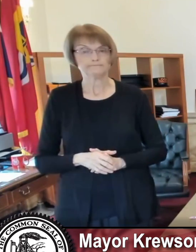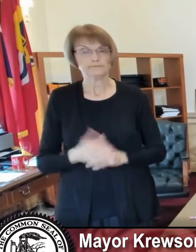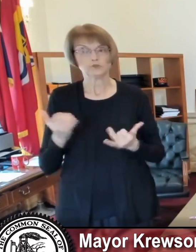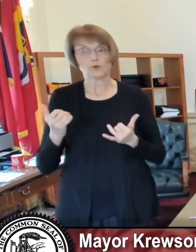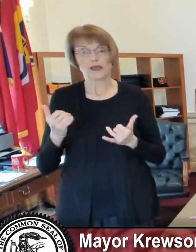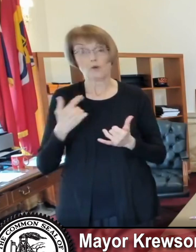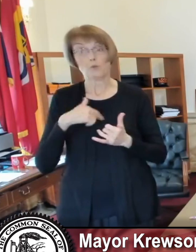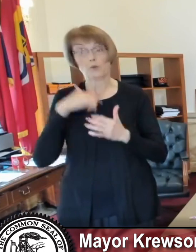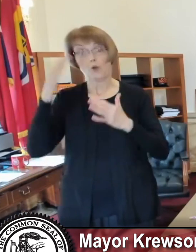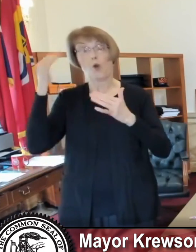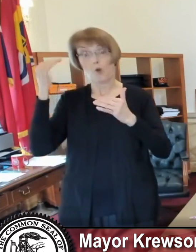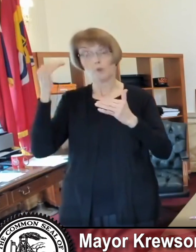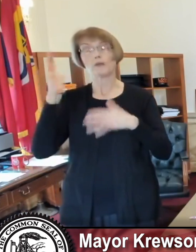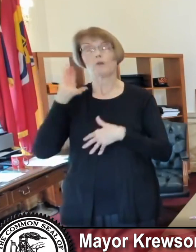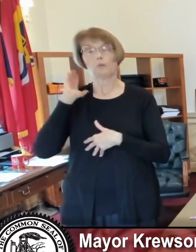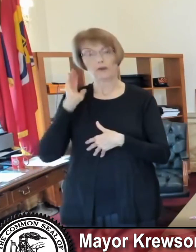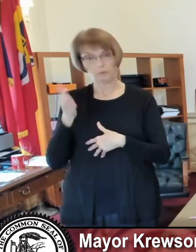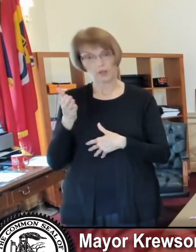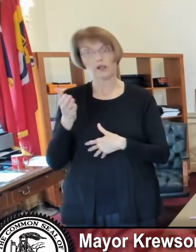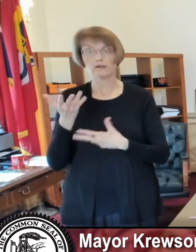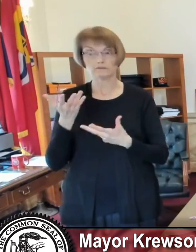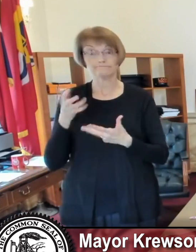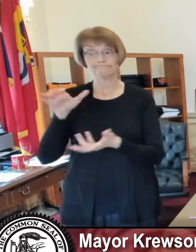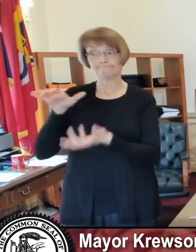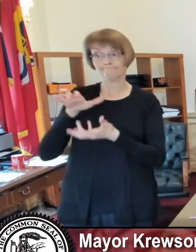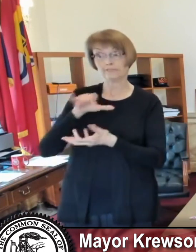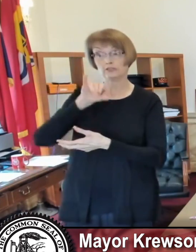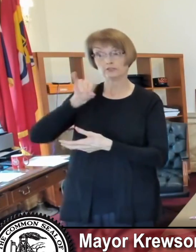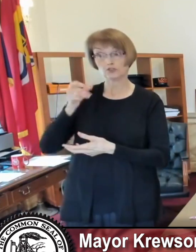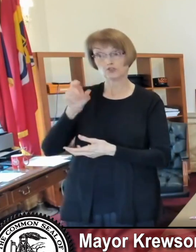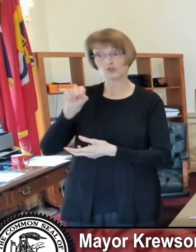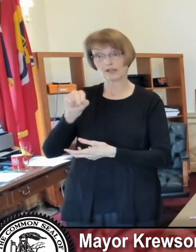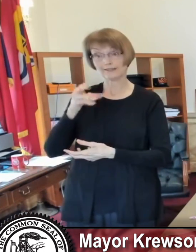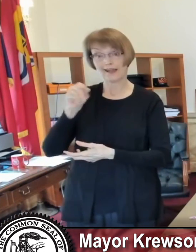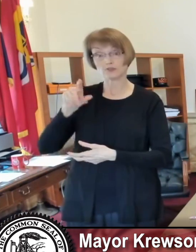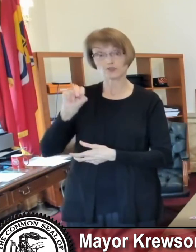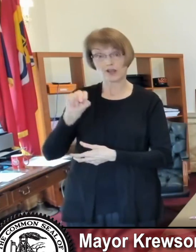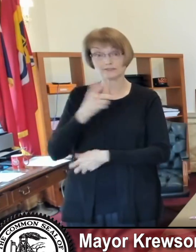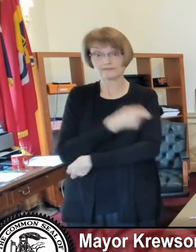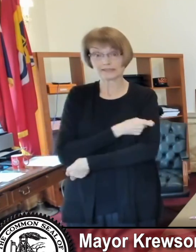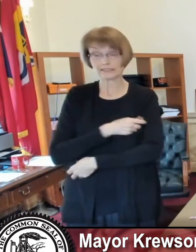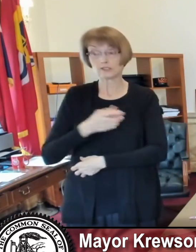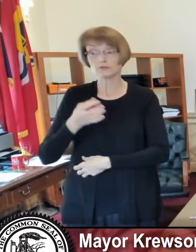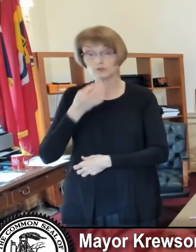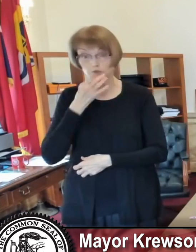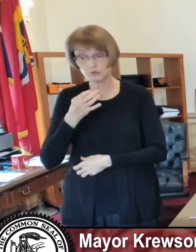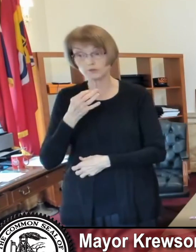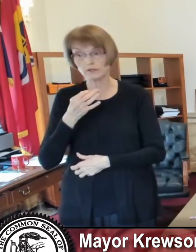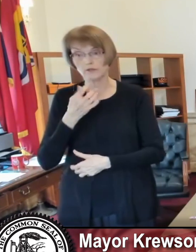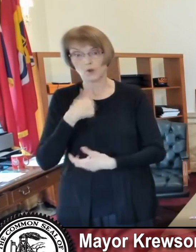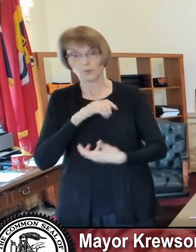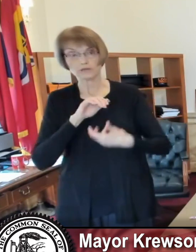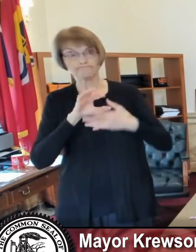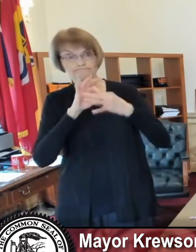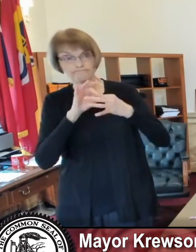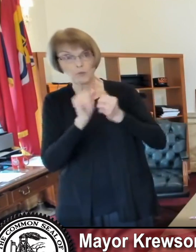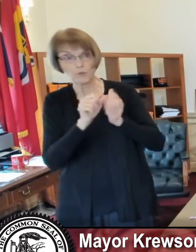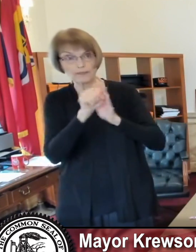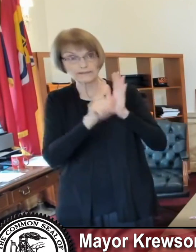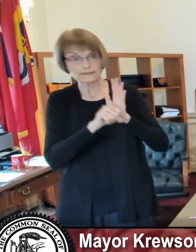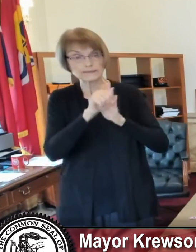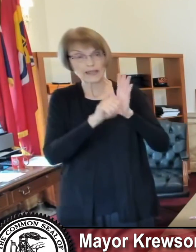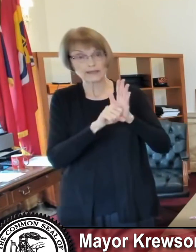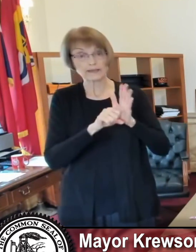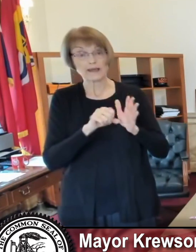we're hopeful that we will be getting some of the Johnson & Johnson soon, and we're working with the state on that. It's likely that the